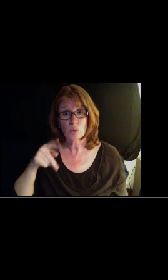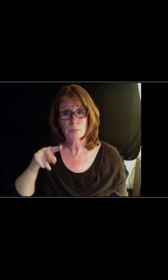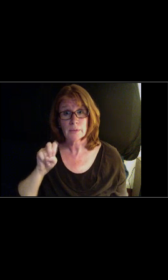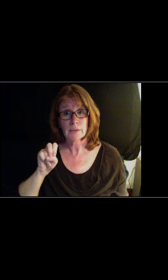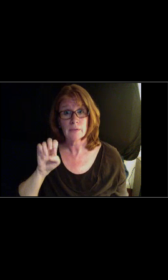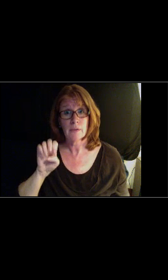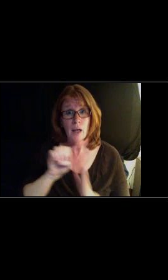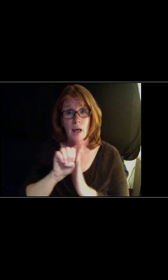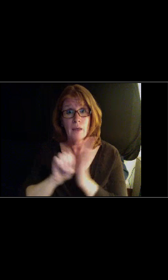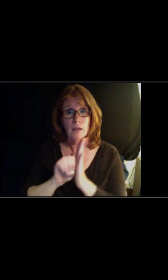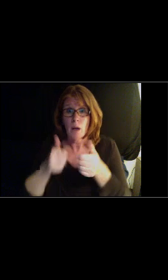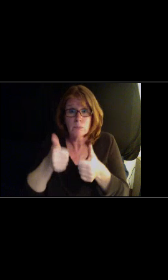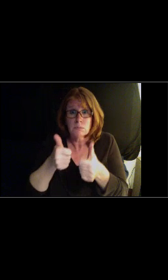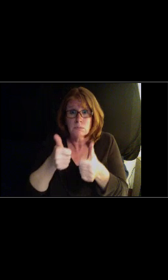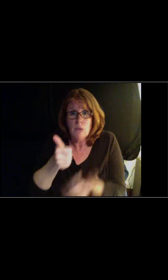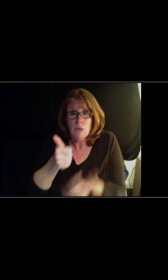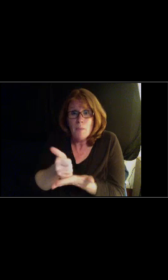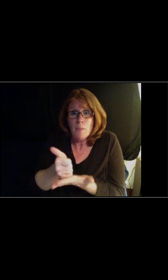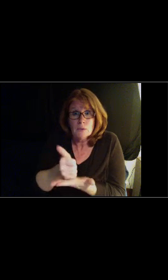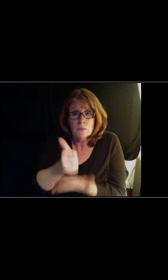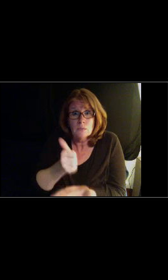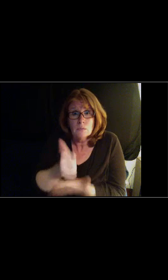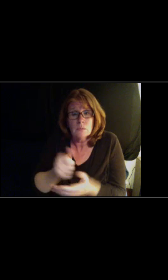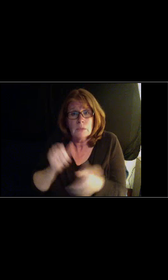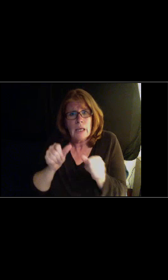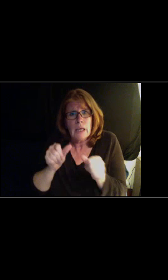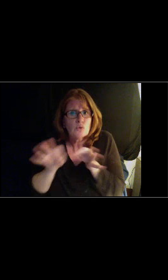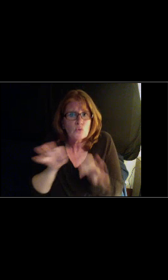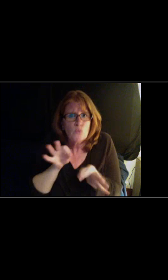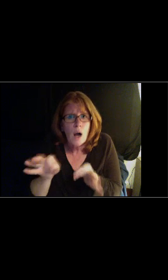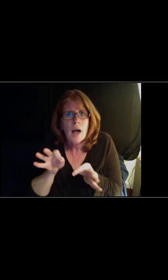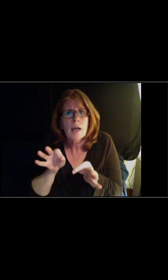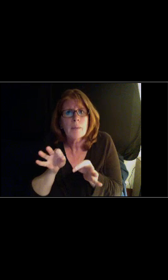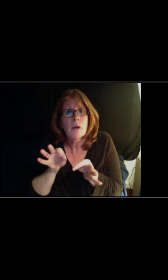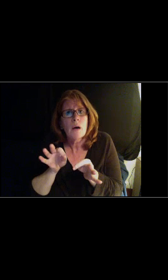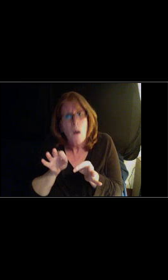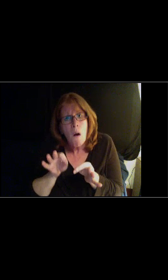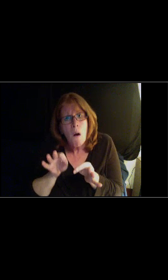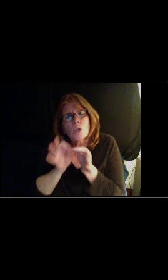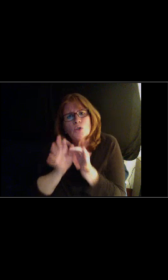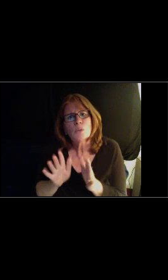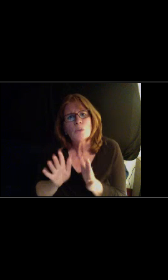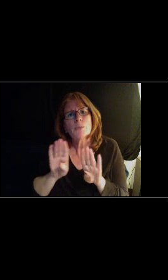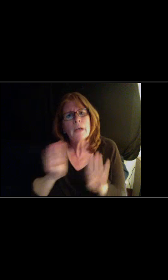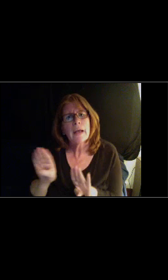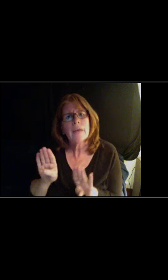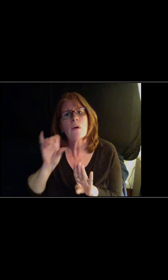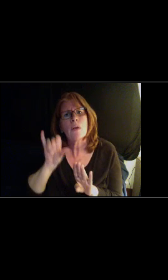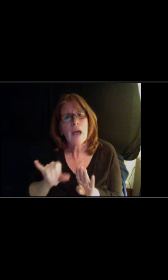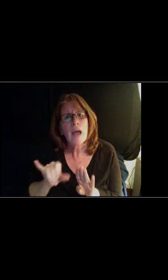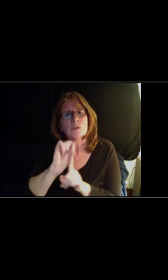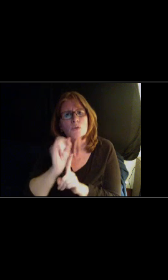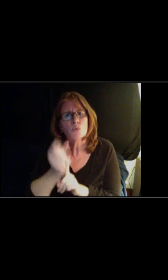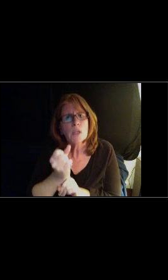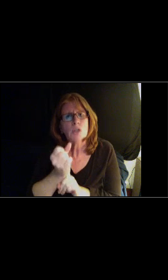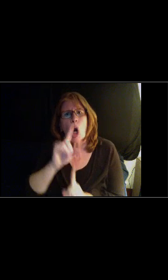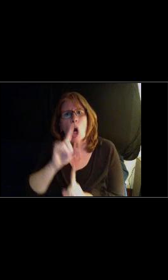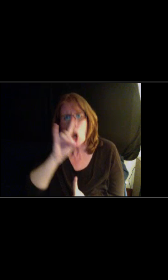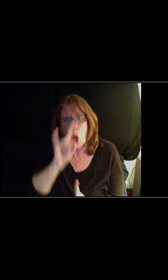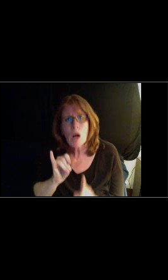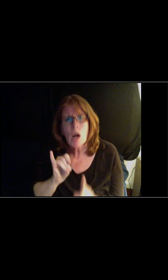of sociology. They're not necessarily normative ethics. They are descriptive ethics, and they serve a